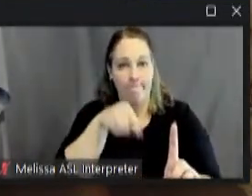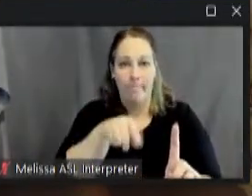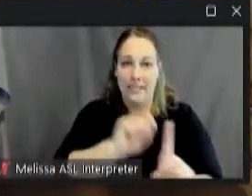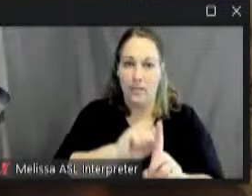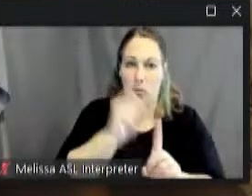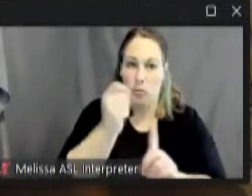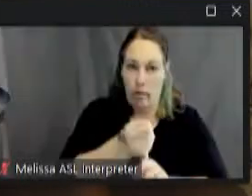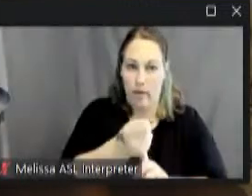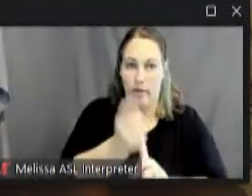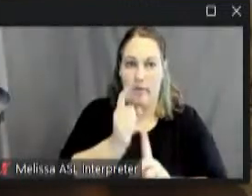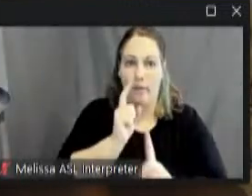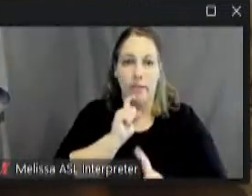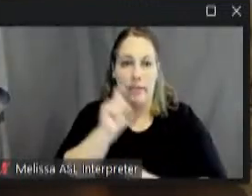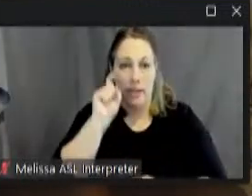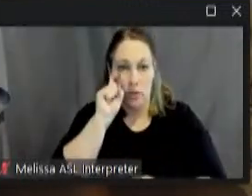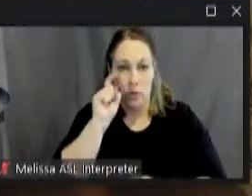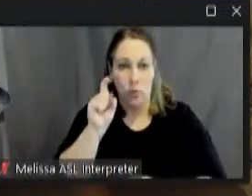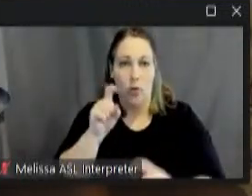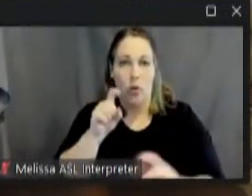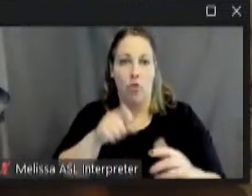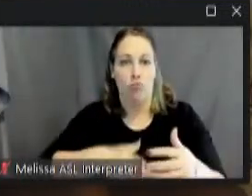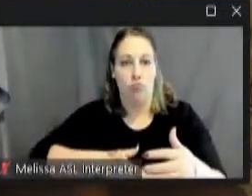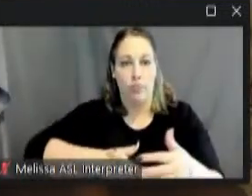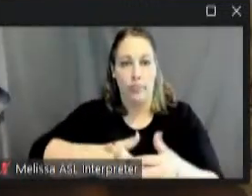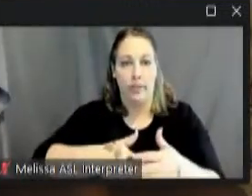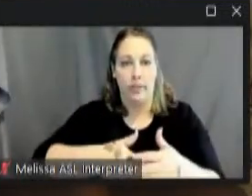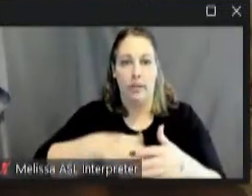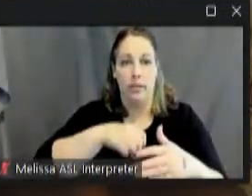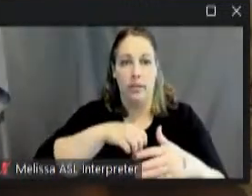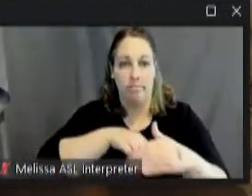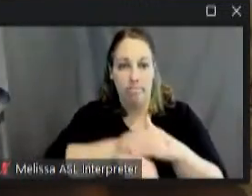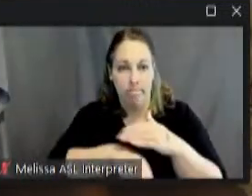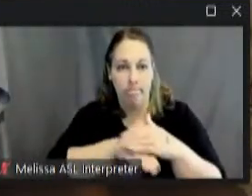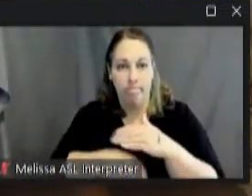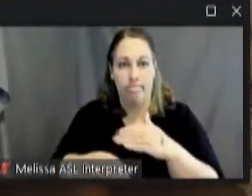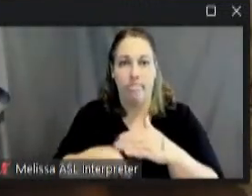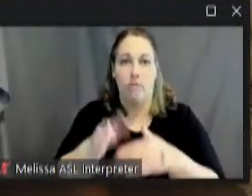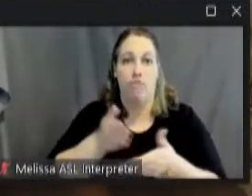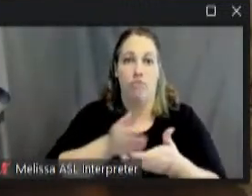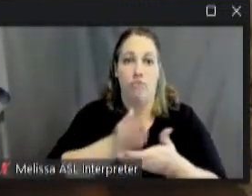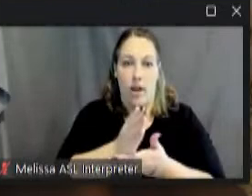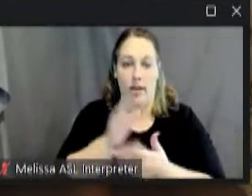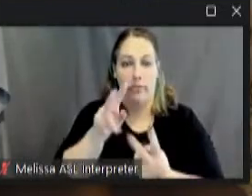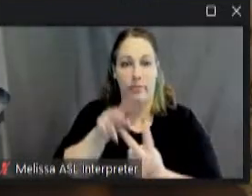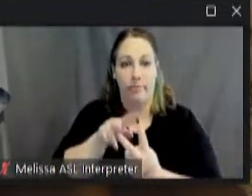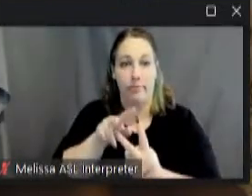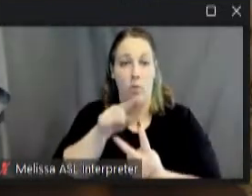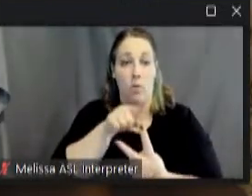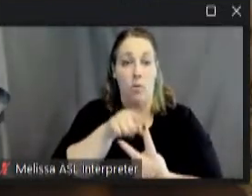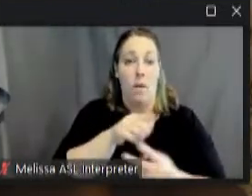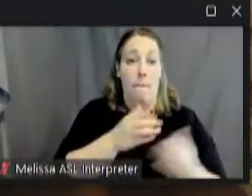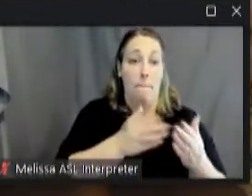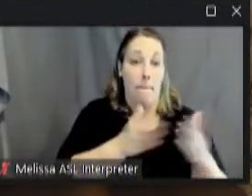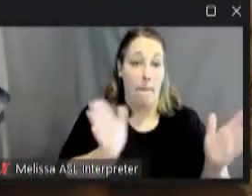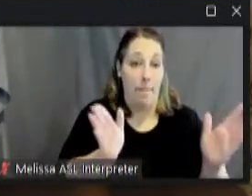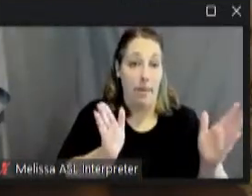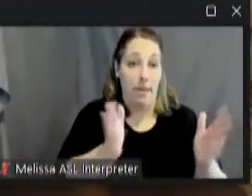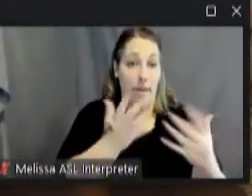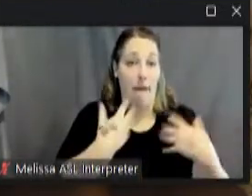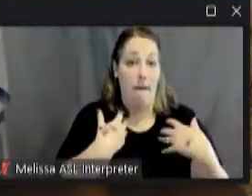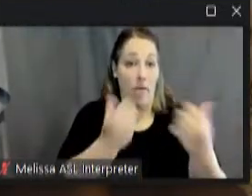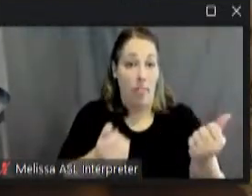and reproductive rights in two different spheres. One, the public health system, and one in